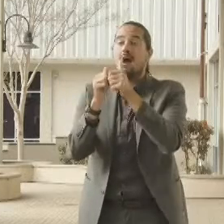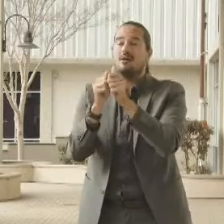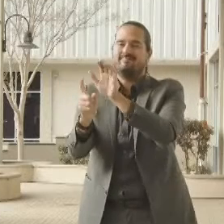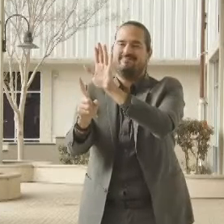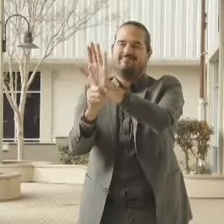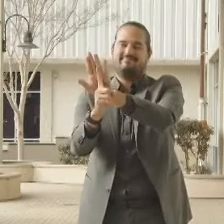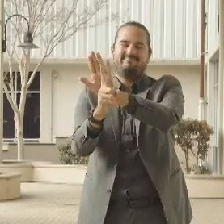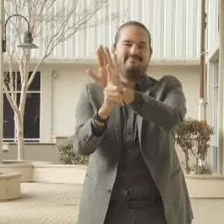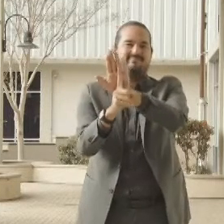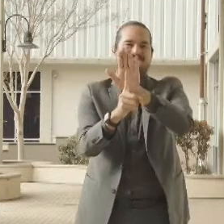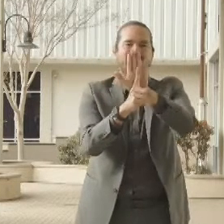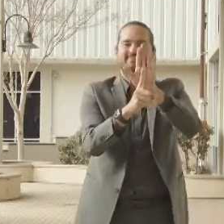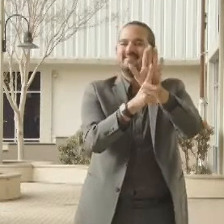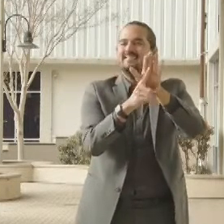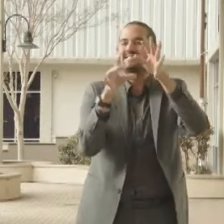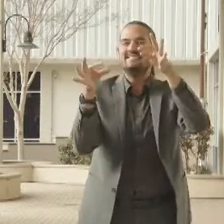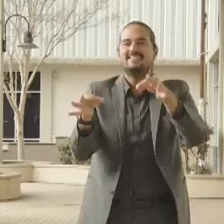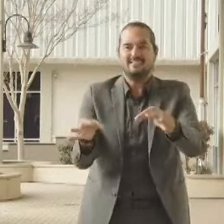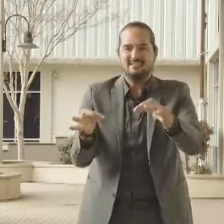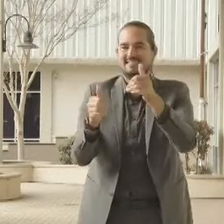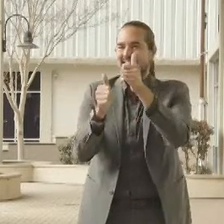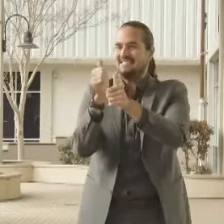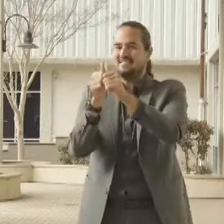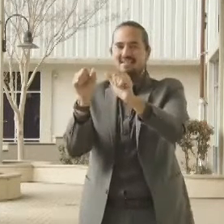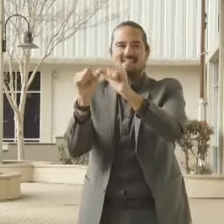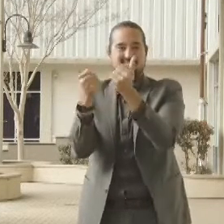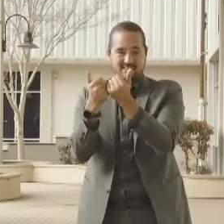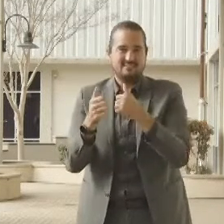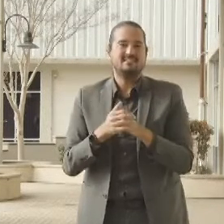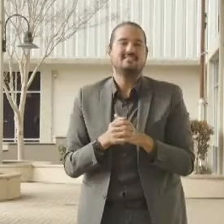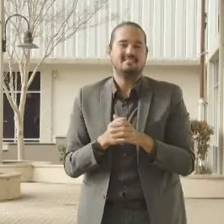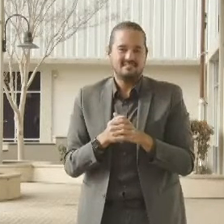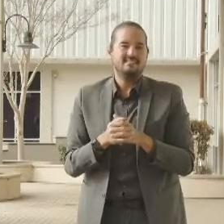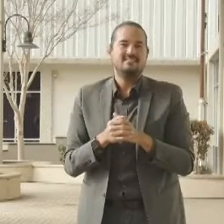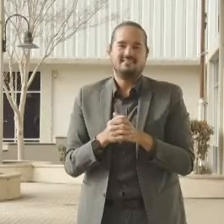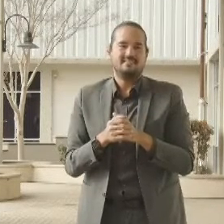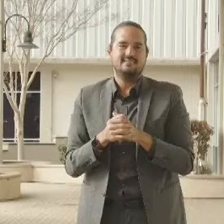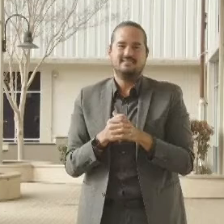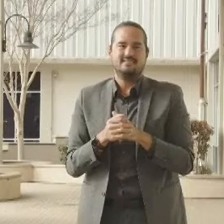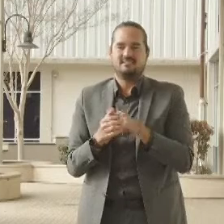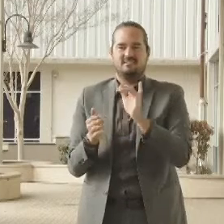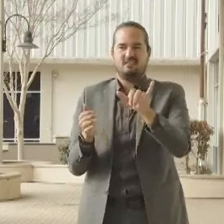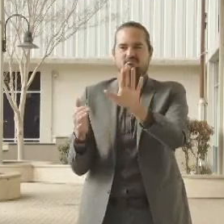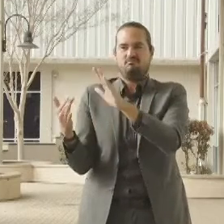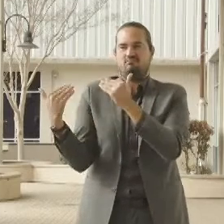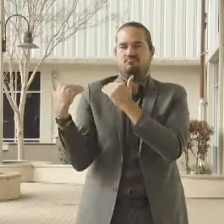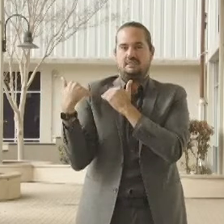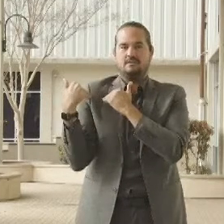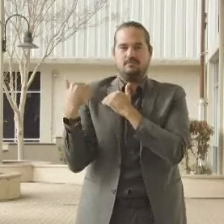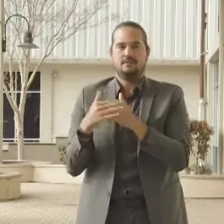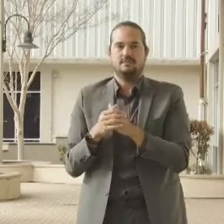of a specific employer is up to that employer. KRON?